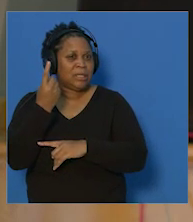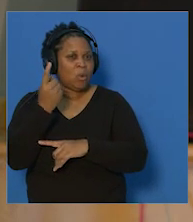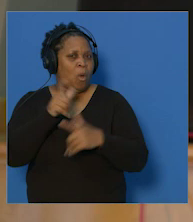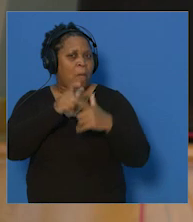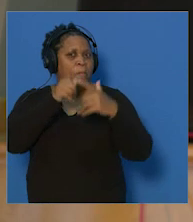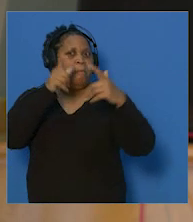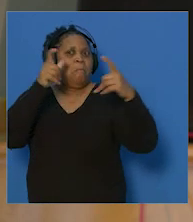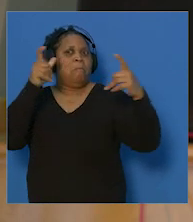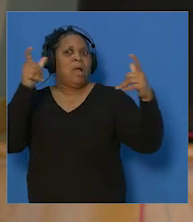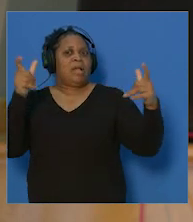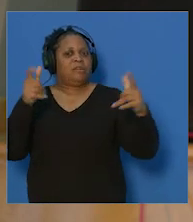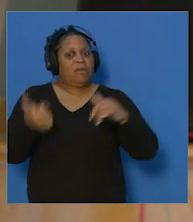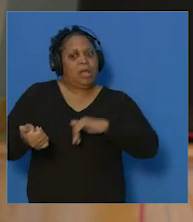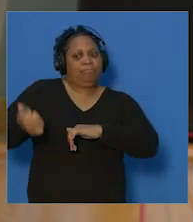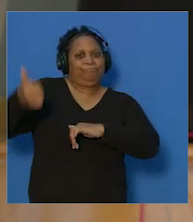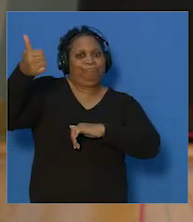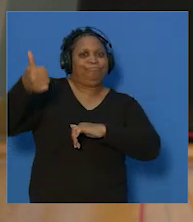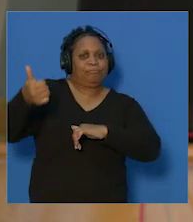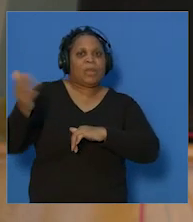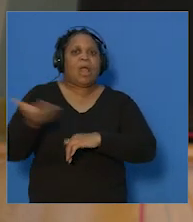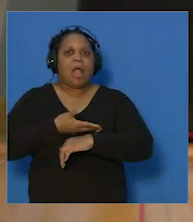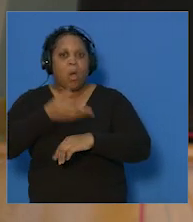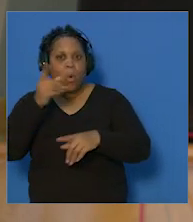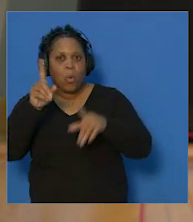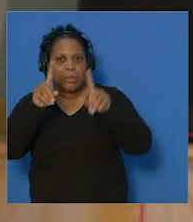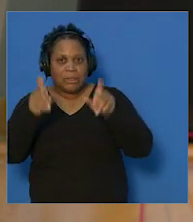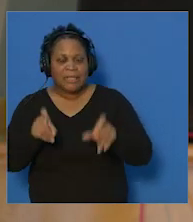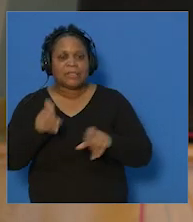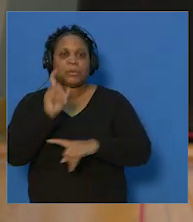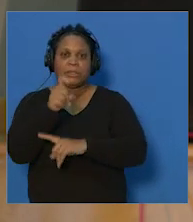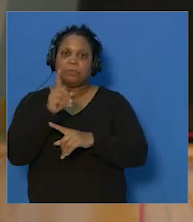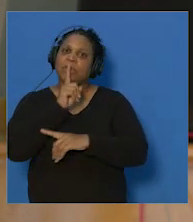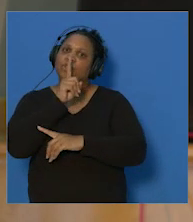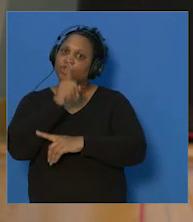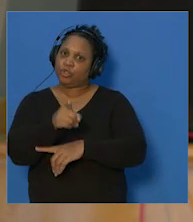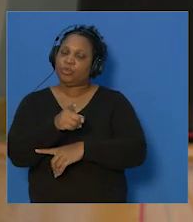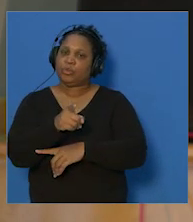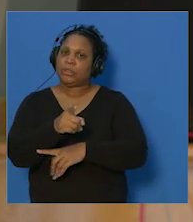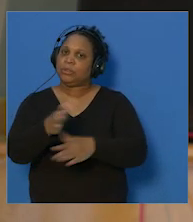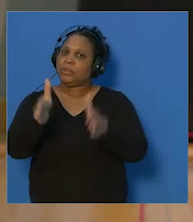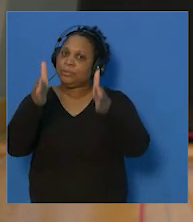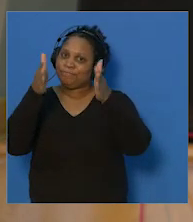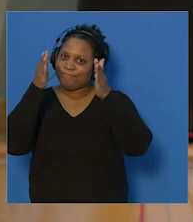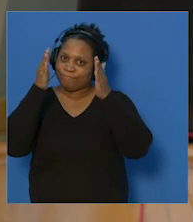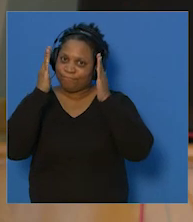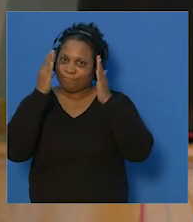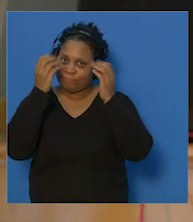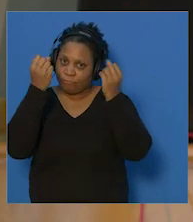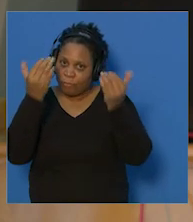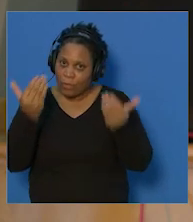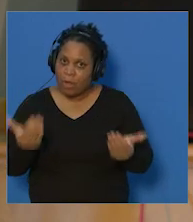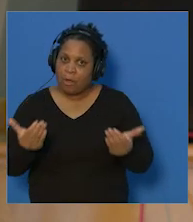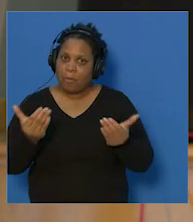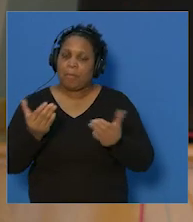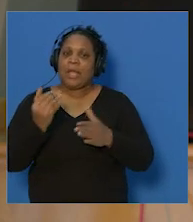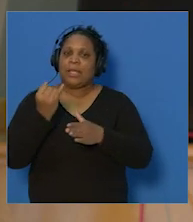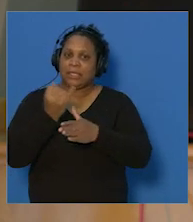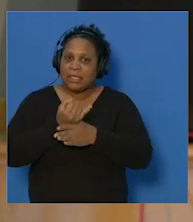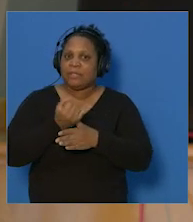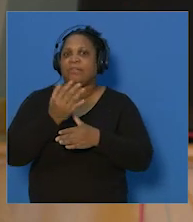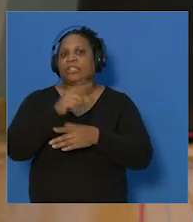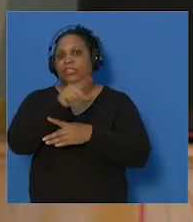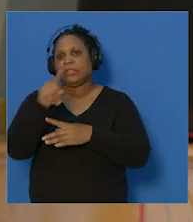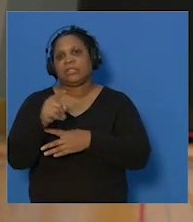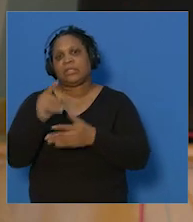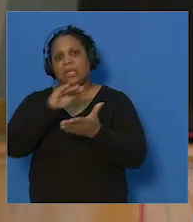magnified our testing capacity, the reality is that we have to ensure that we adhere to our interventions and the mitigants that we've been